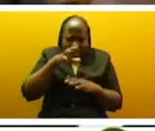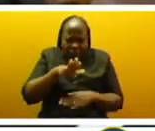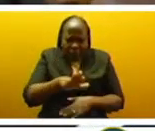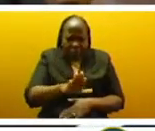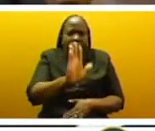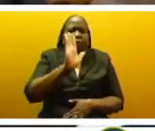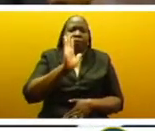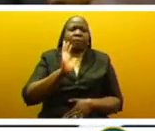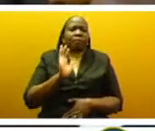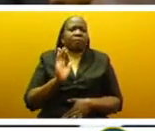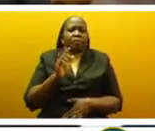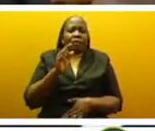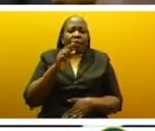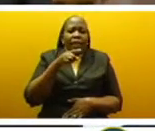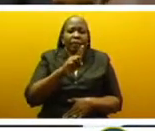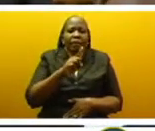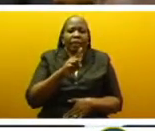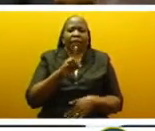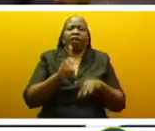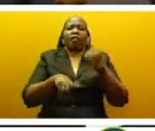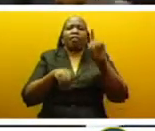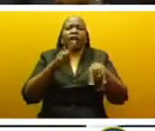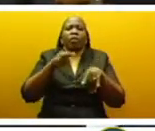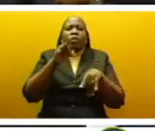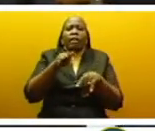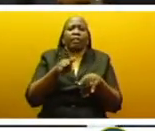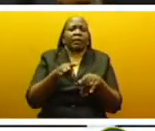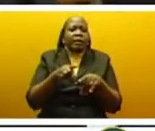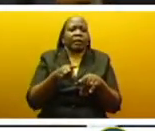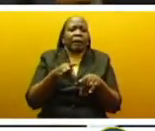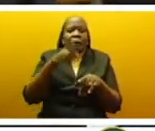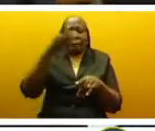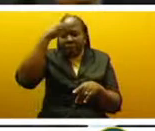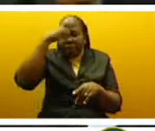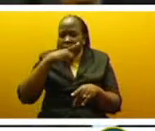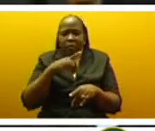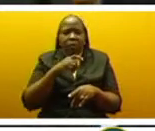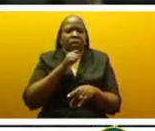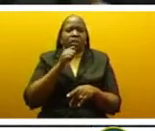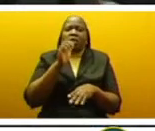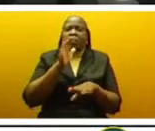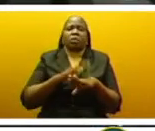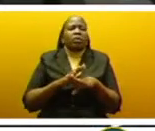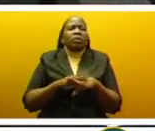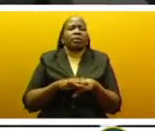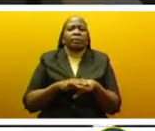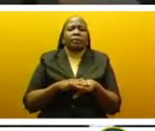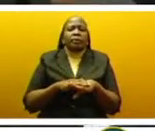they don't value these principles that are not